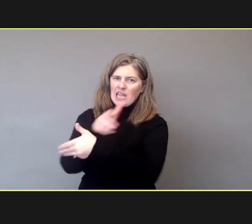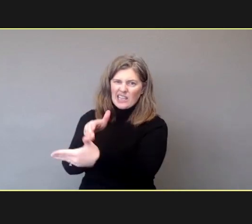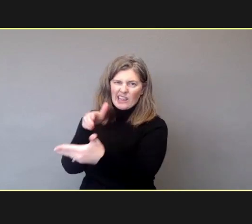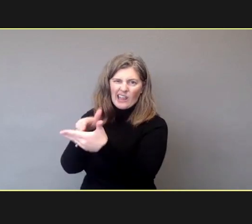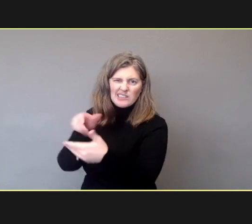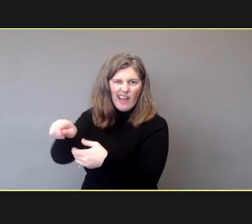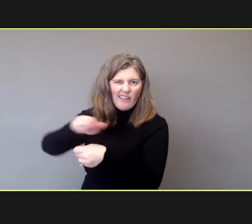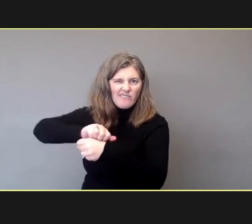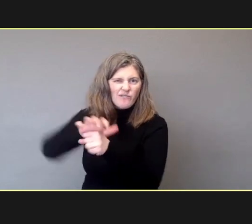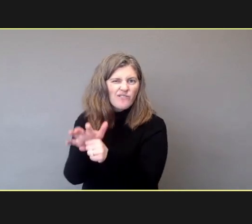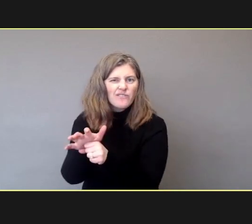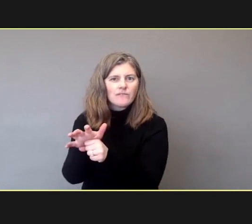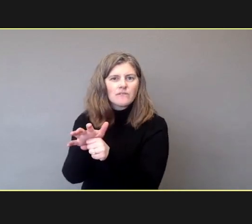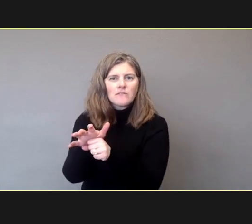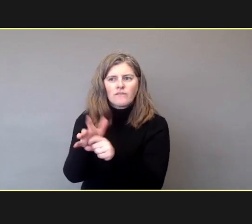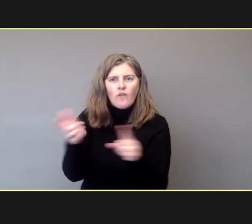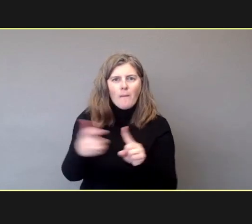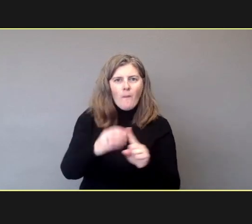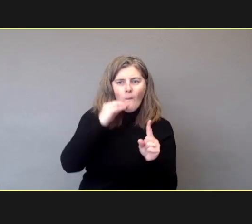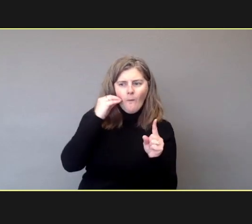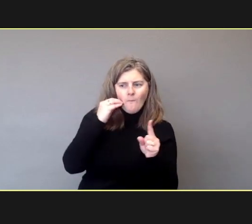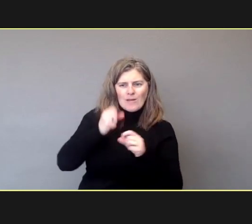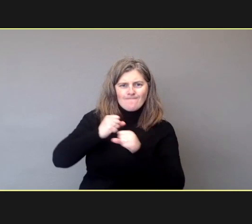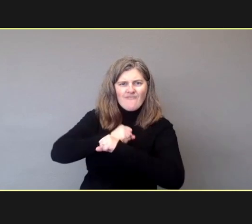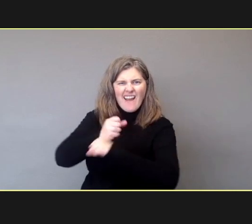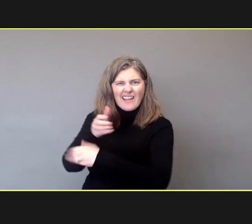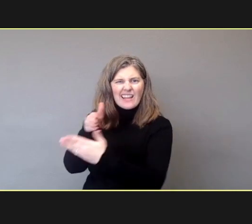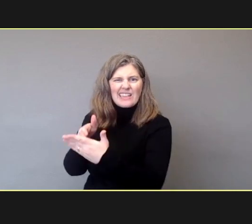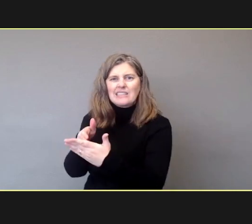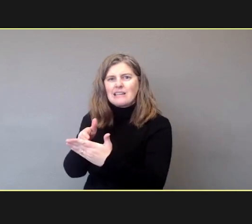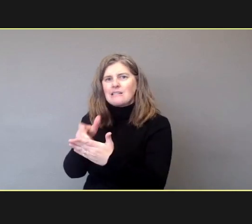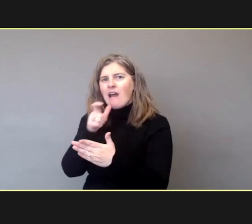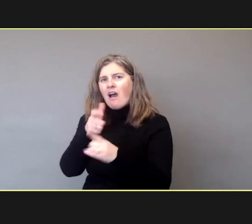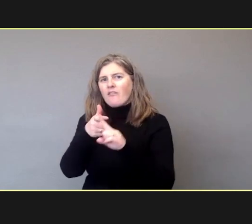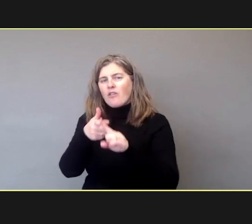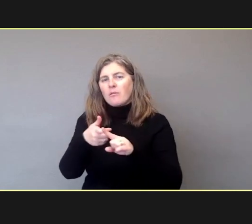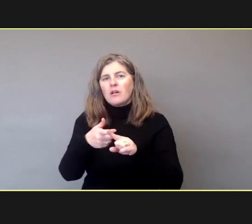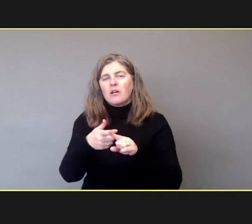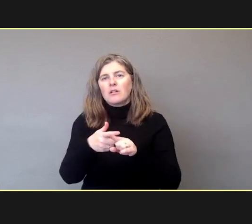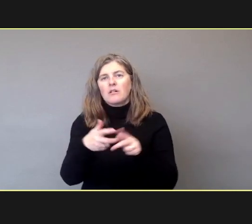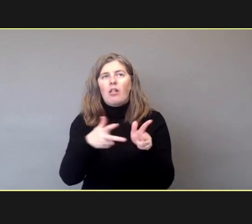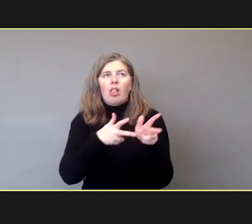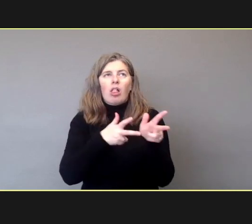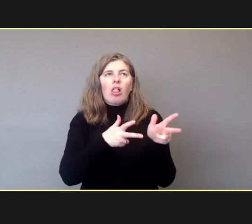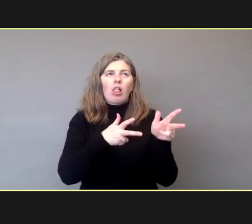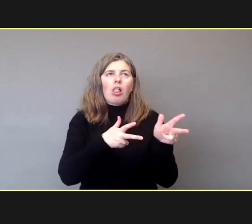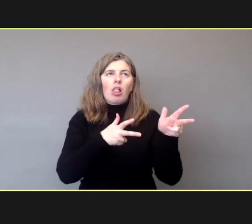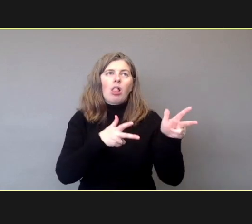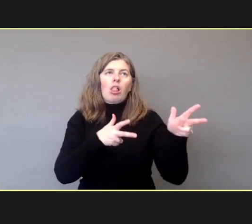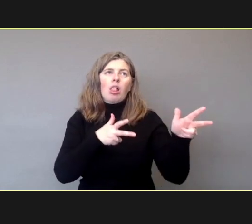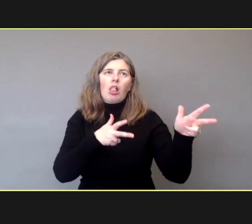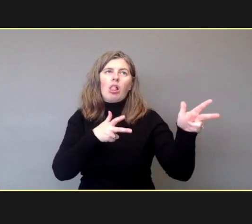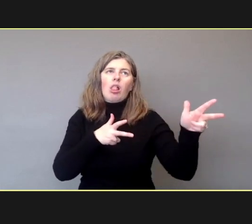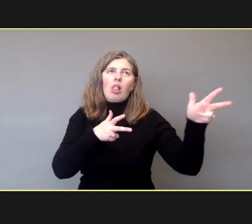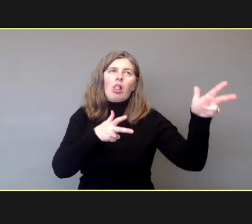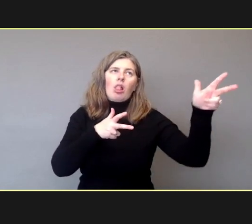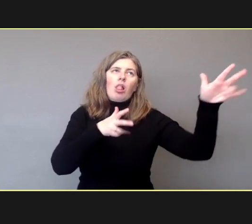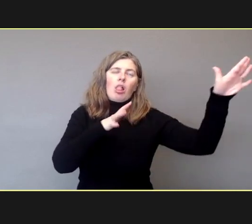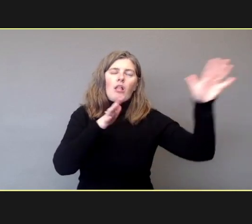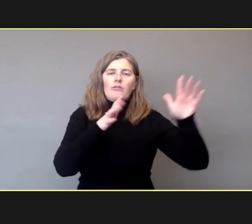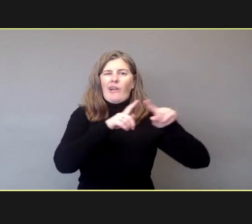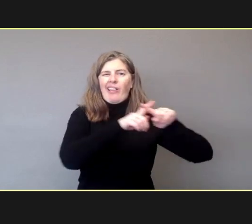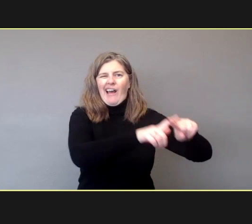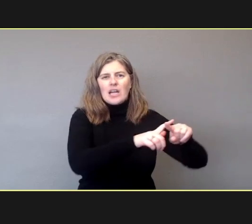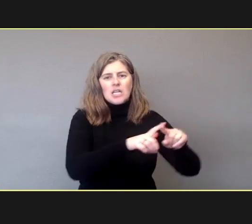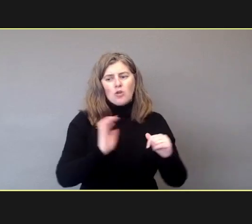from our living rooms and not from long drives in our car or from the departments of health. This is